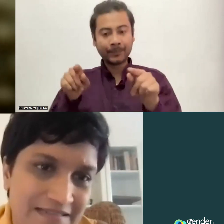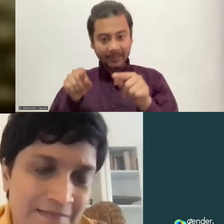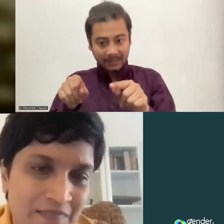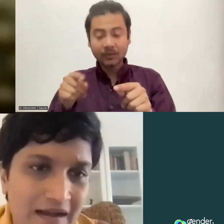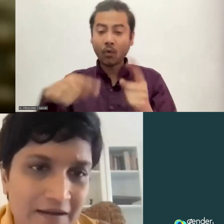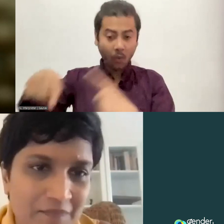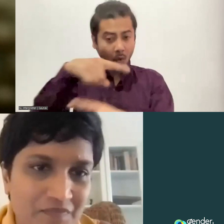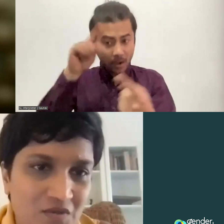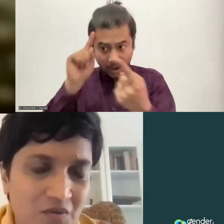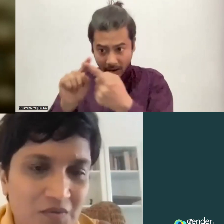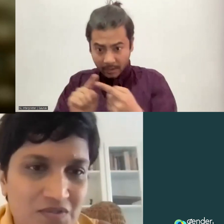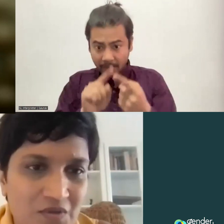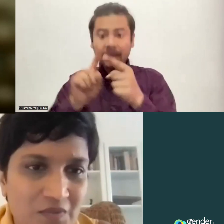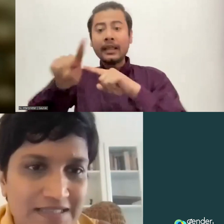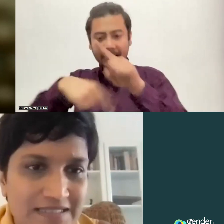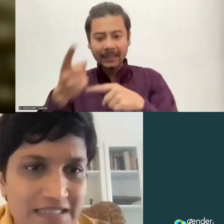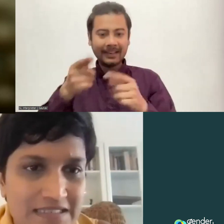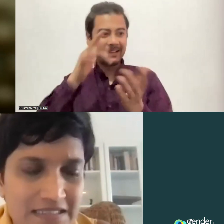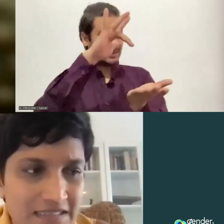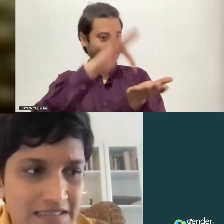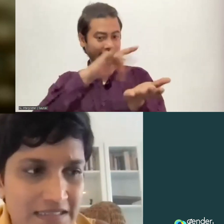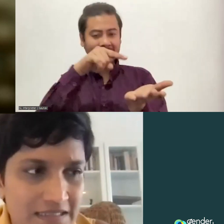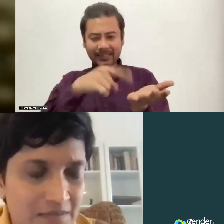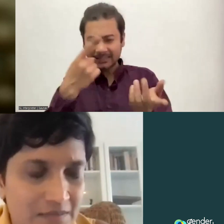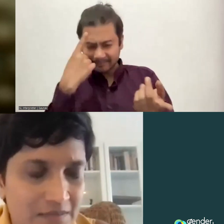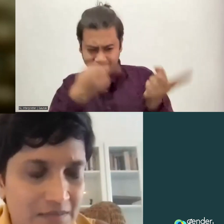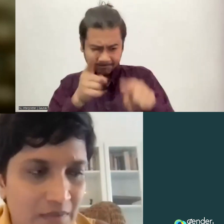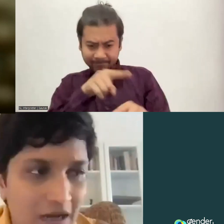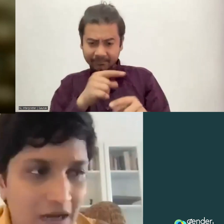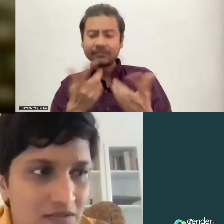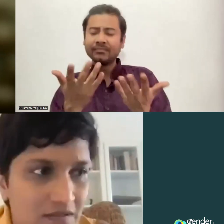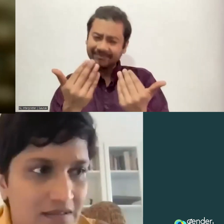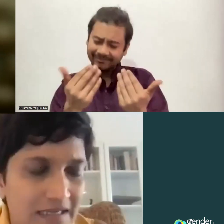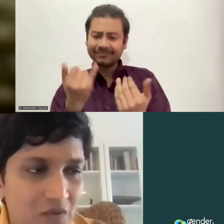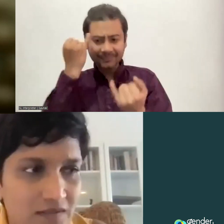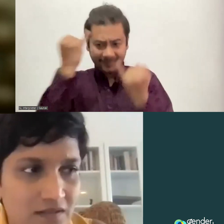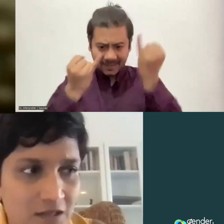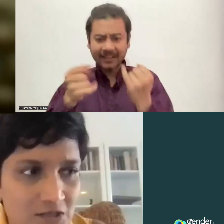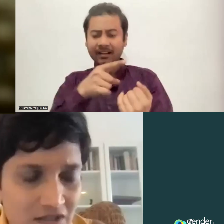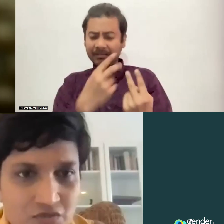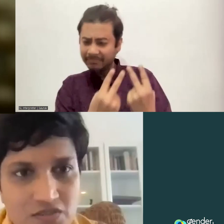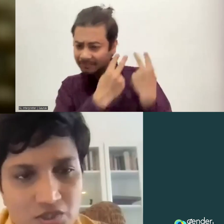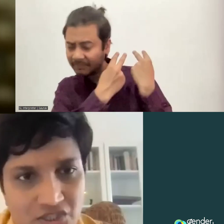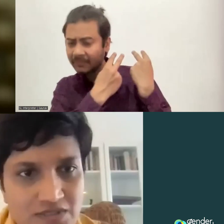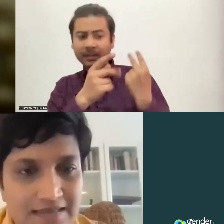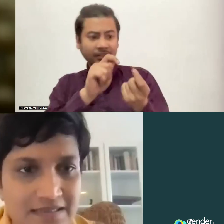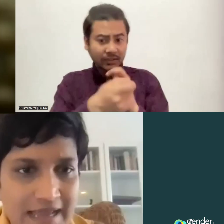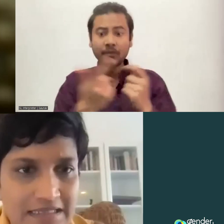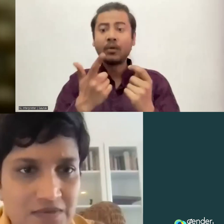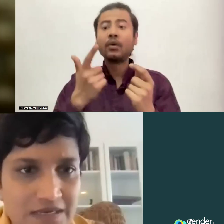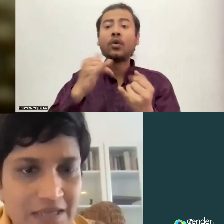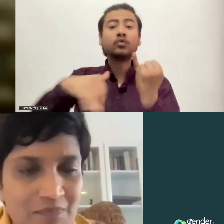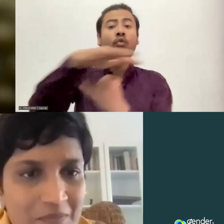right? So it's about dealing with the cultural issues and social issues, and